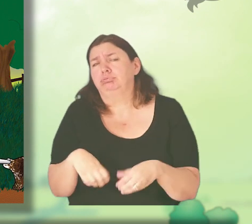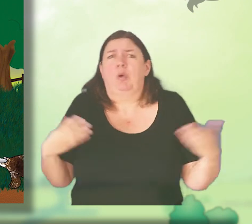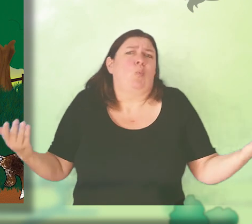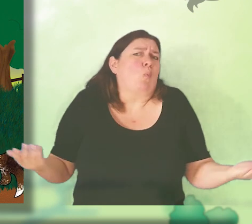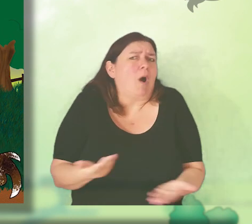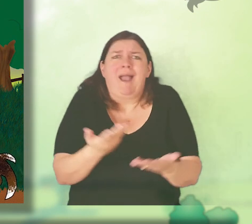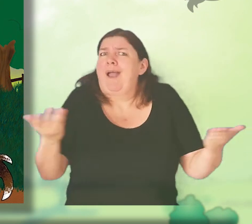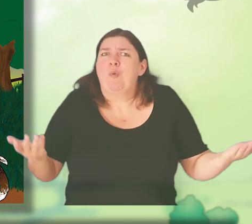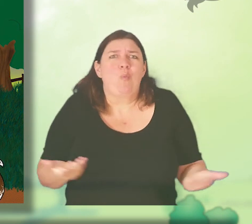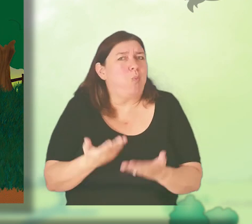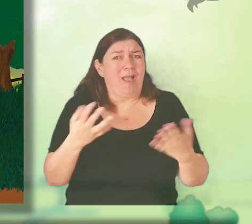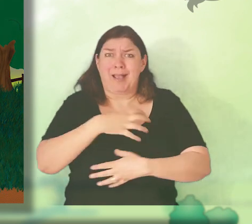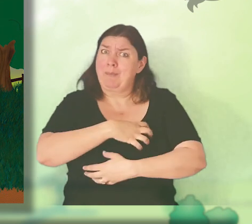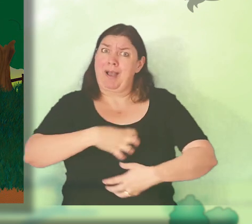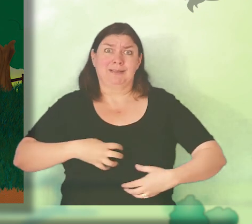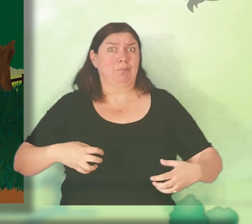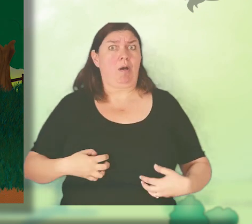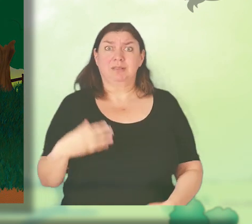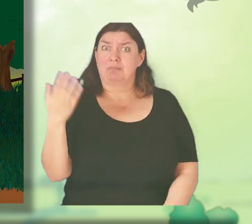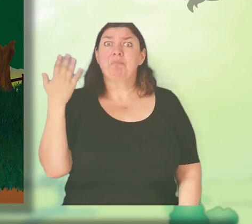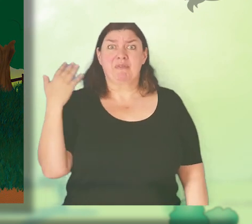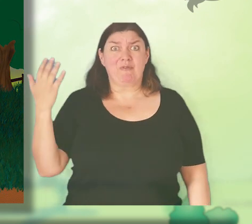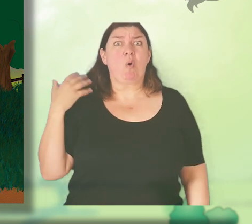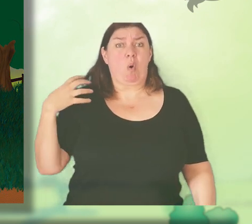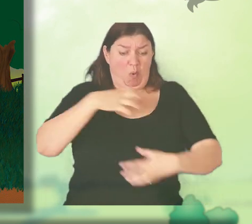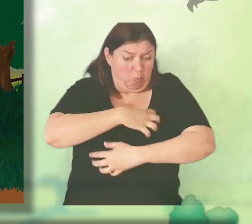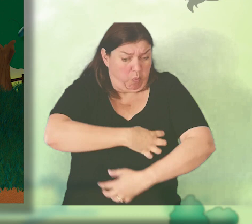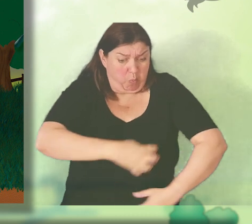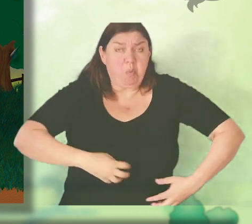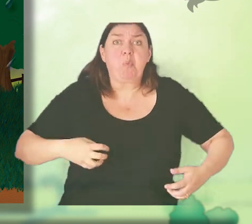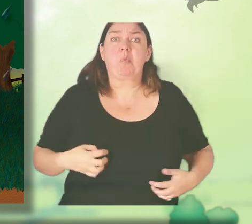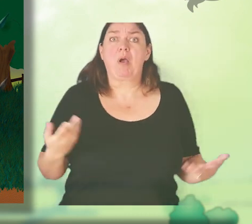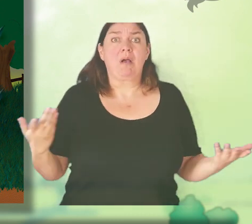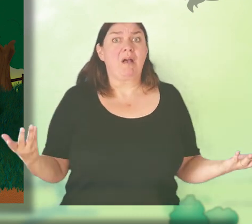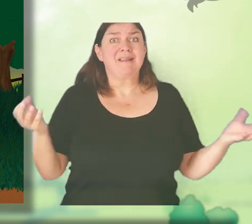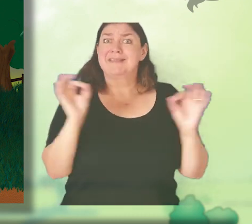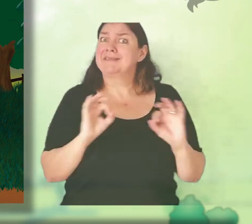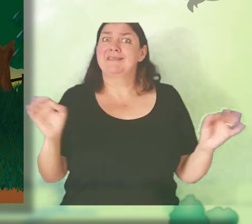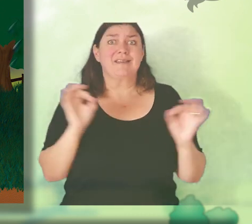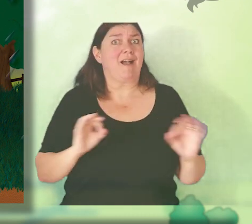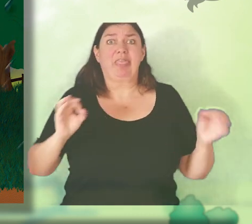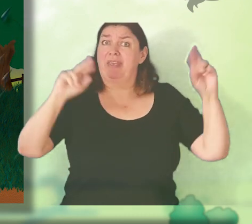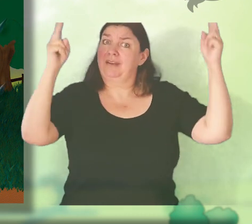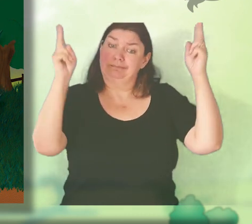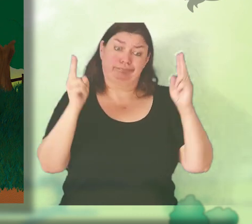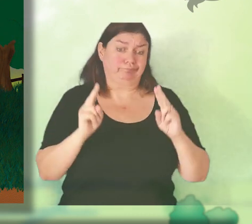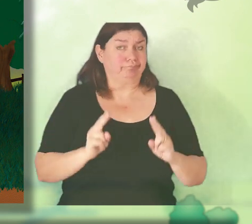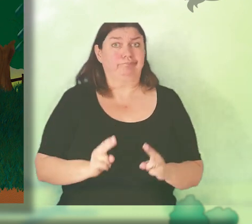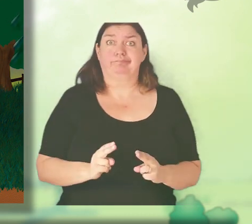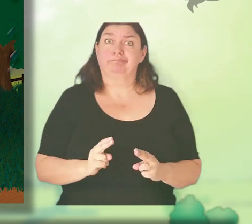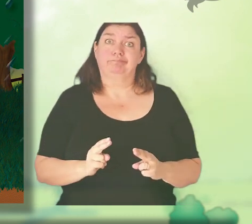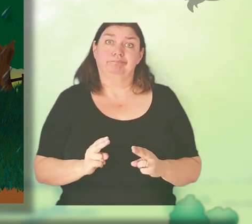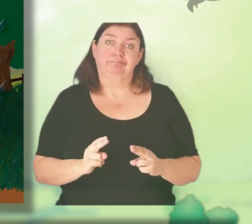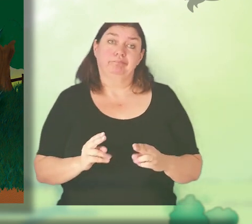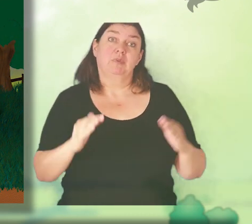Oh where could my spots have gone? Once there were several, but now there are none. Molly returned home